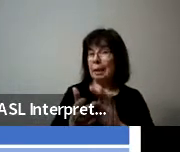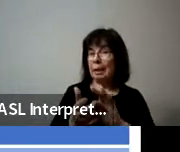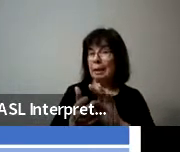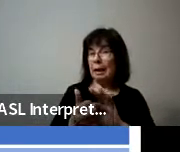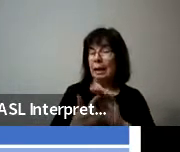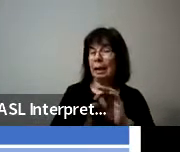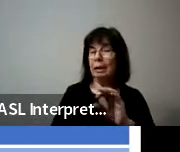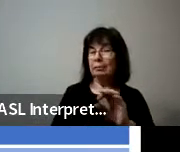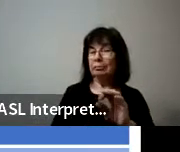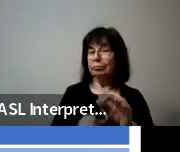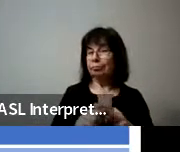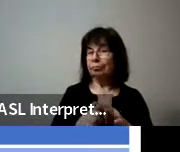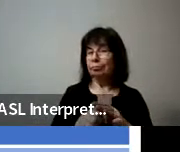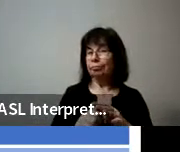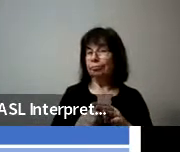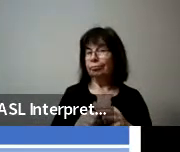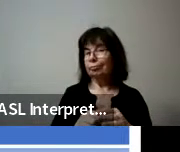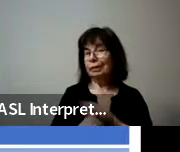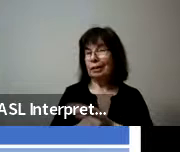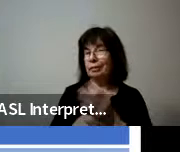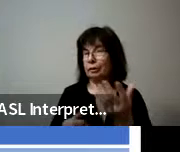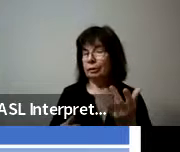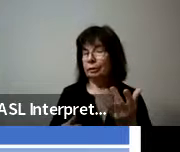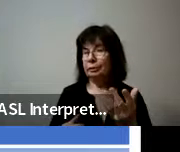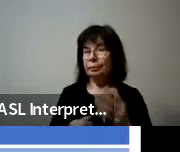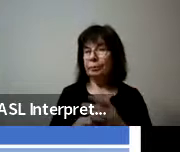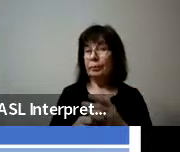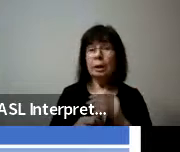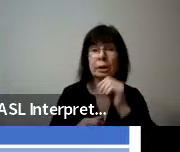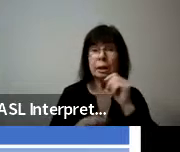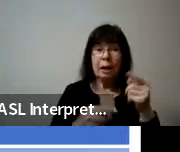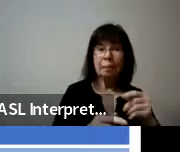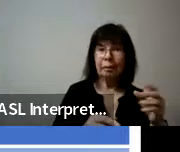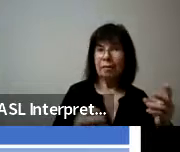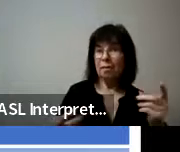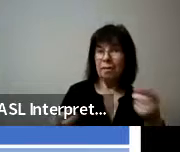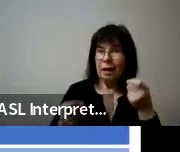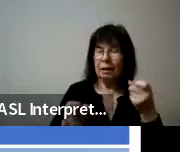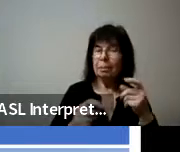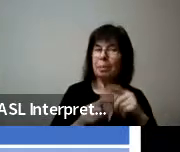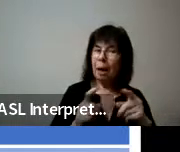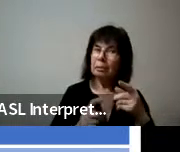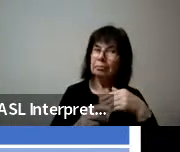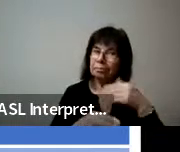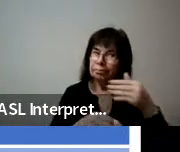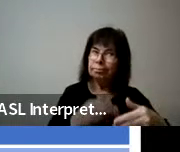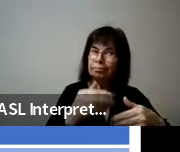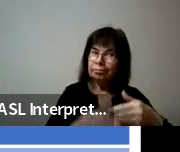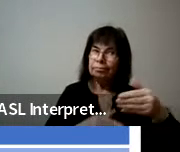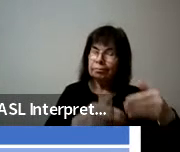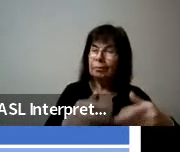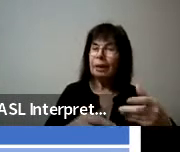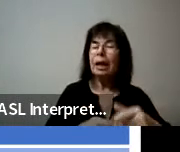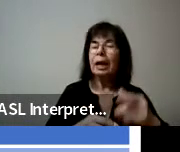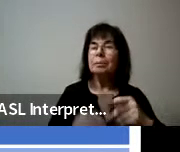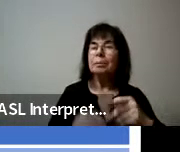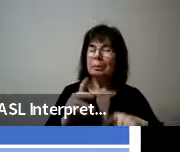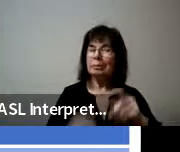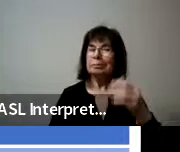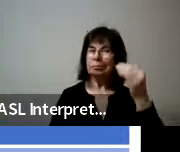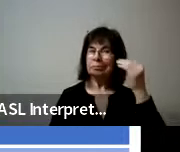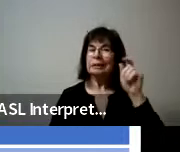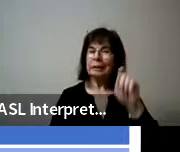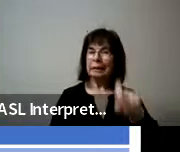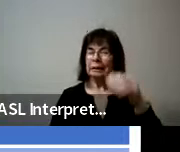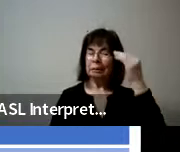once. It's going to happen on a rolling basis, but it is an important thing for people to be aware of. And there are efforts being done.